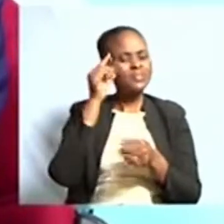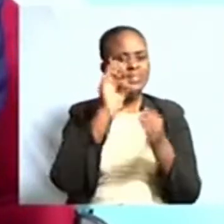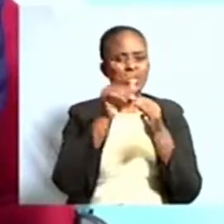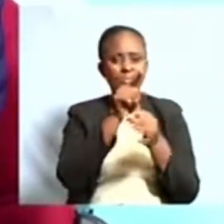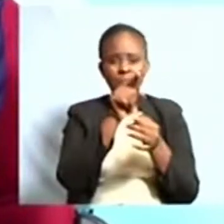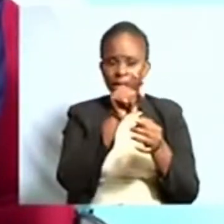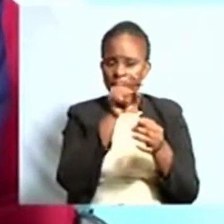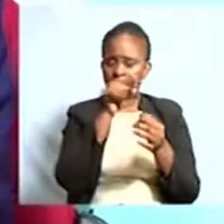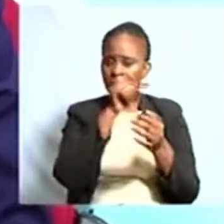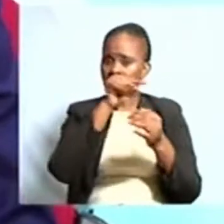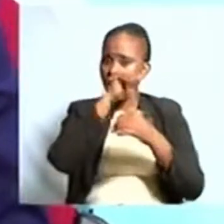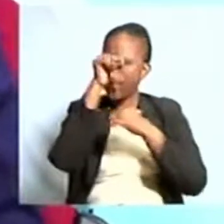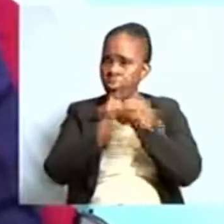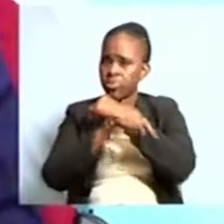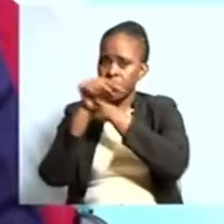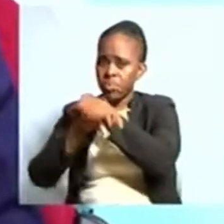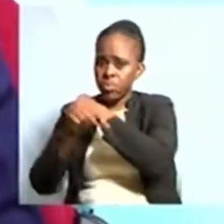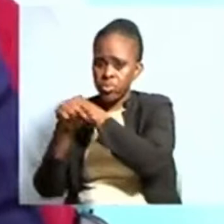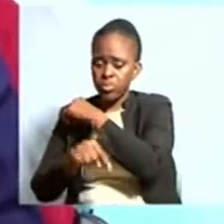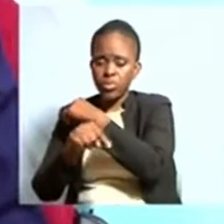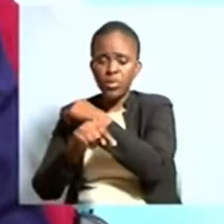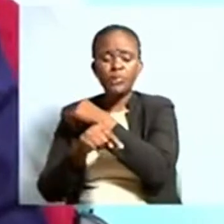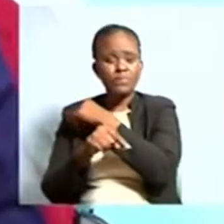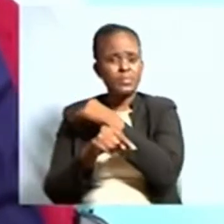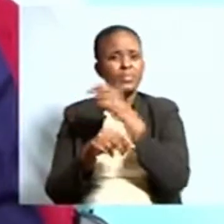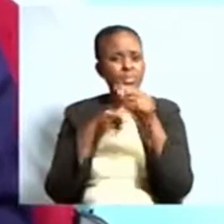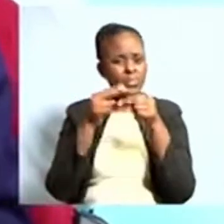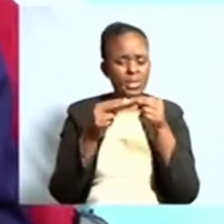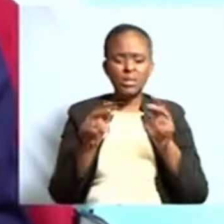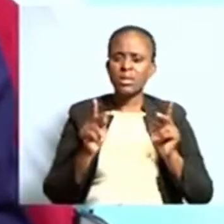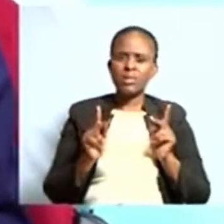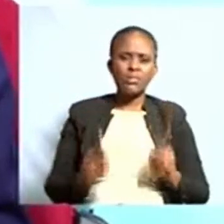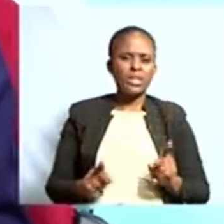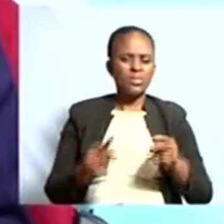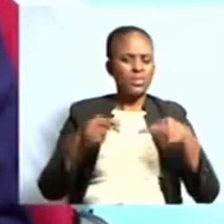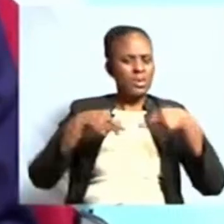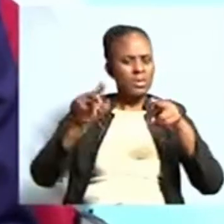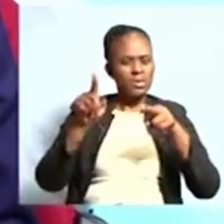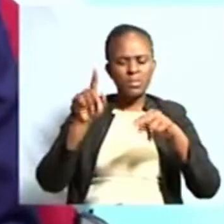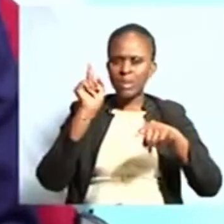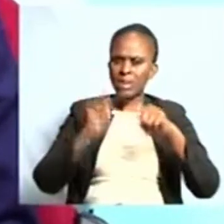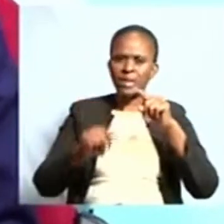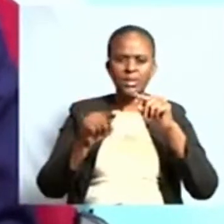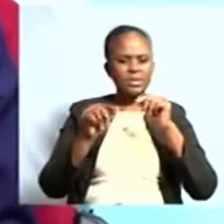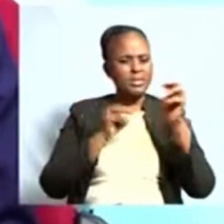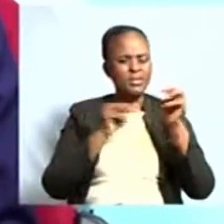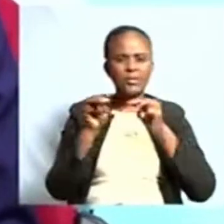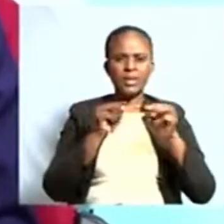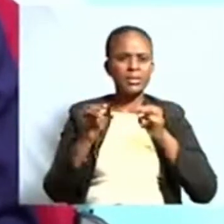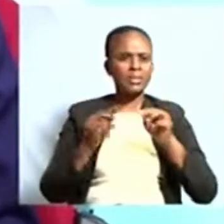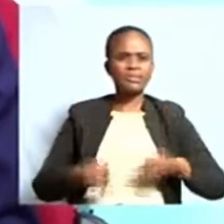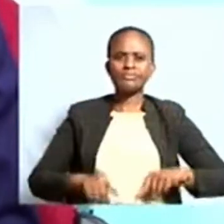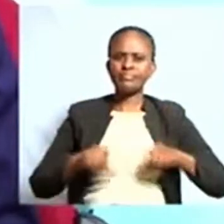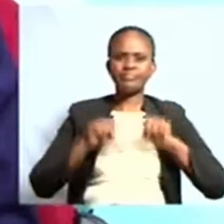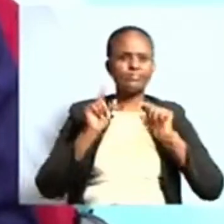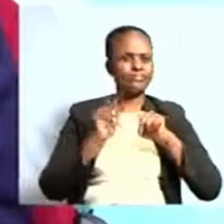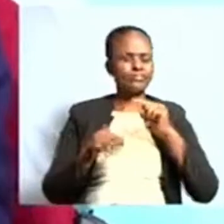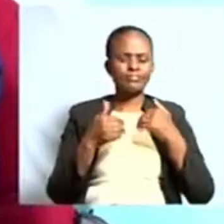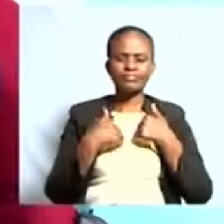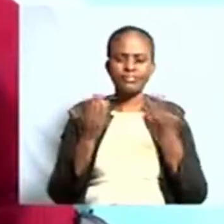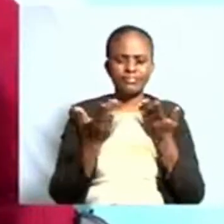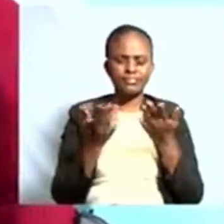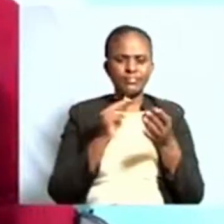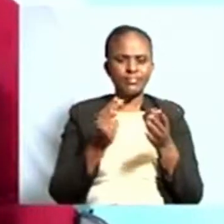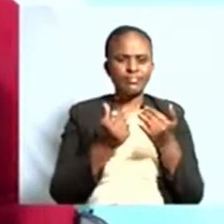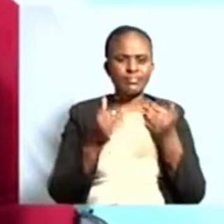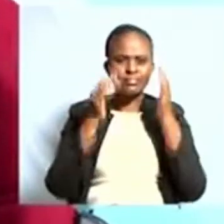those specific of details, then the common person on the street will not be able to have a living. I think what we are focusing on, I